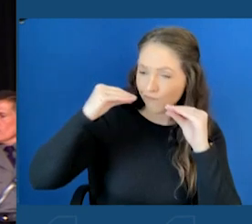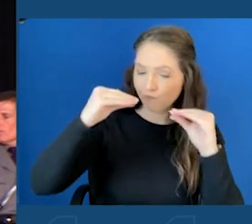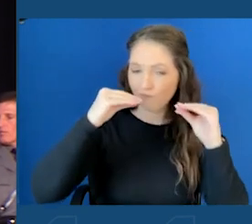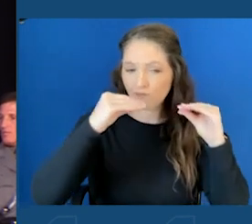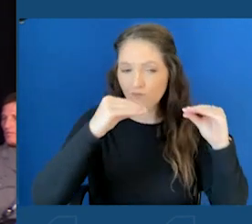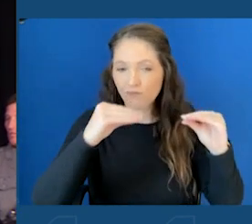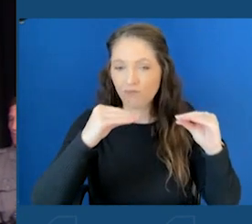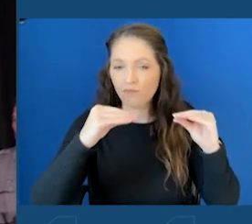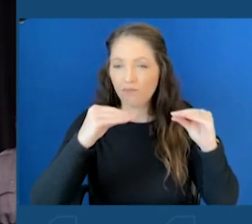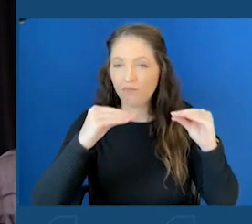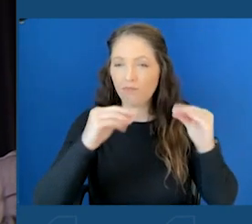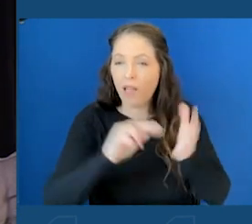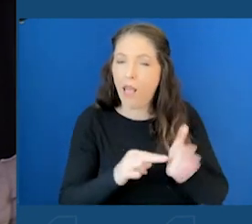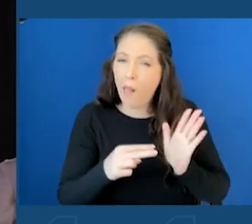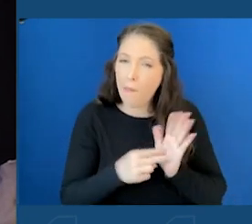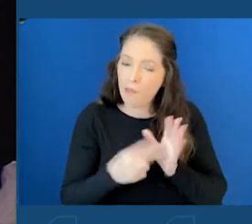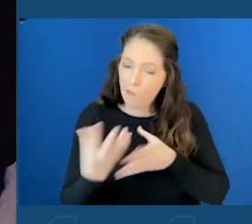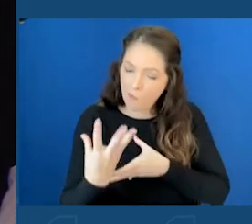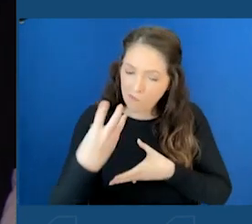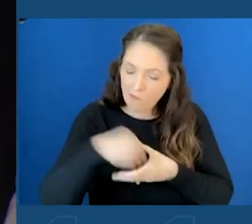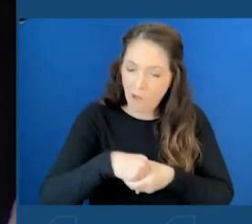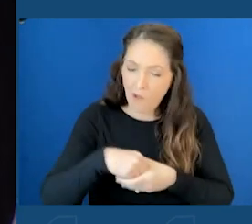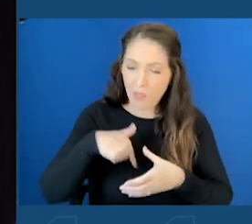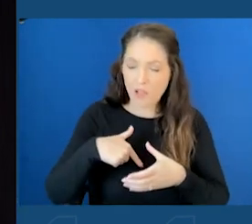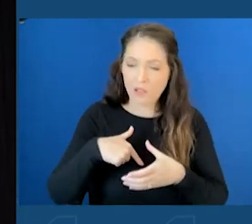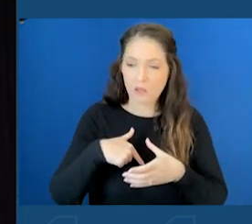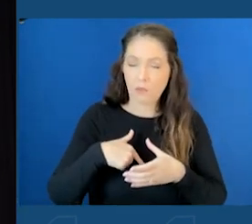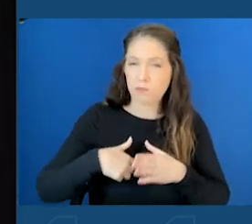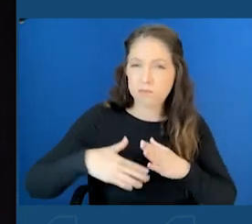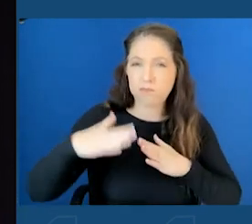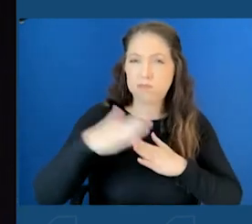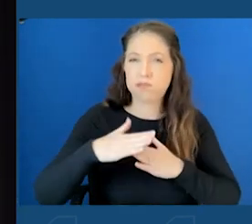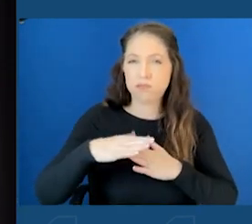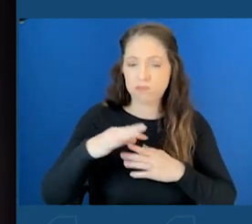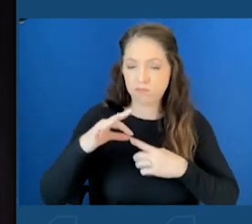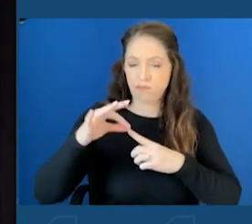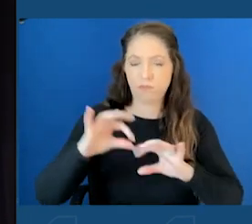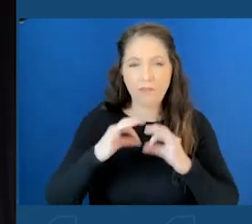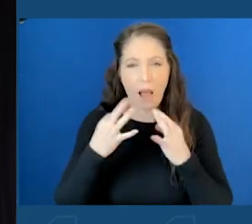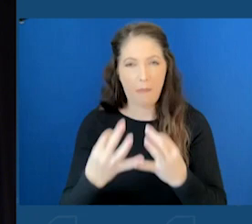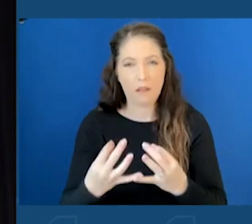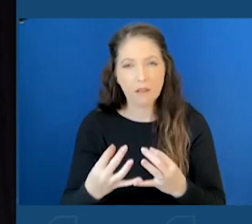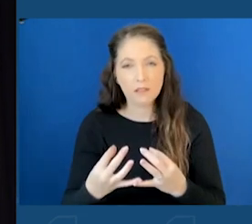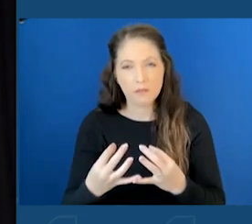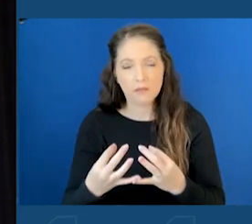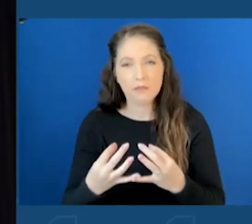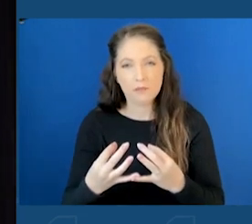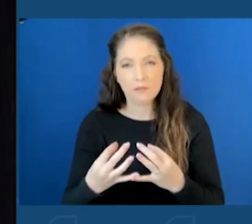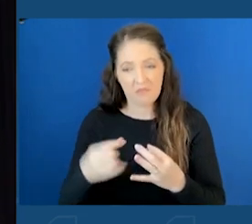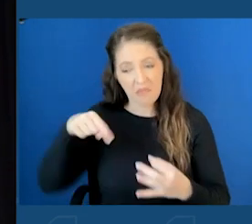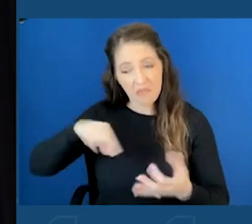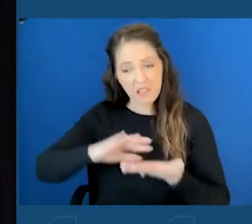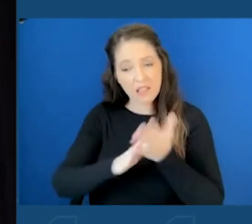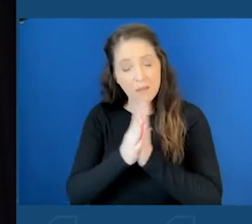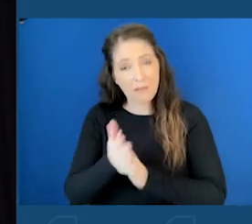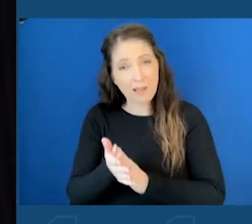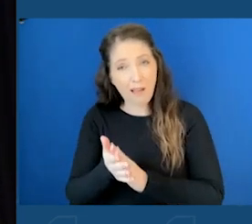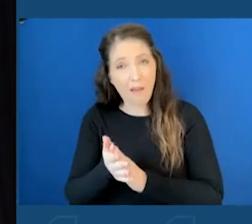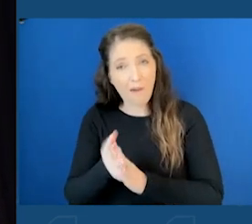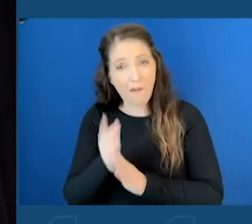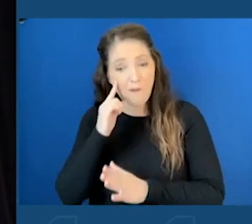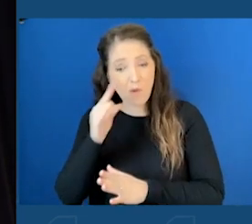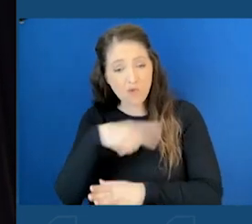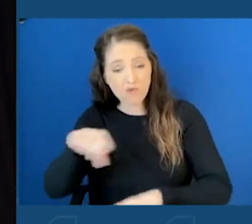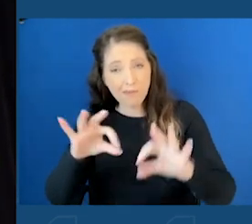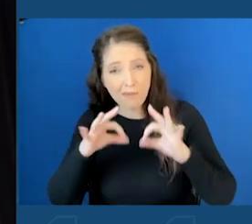what it means to be a member of this elite, unique family. And that is what this has become to all of you who now step into